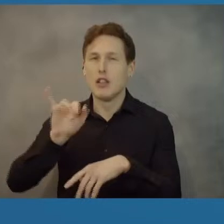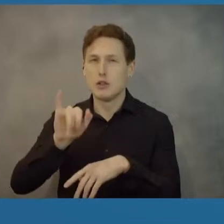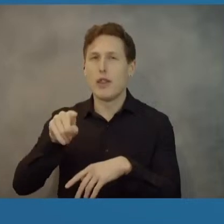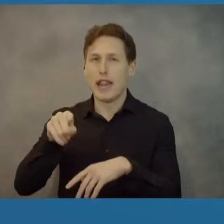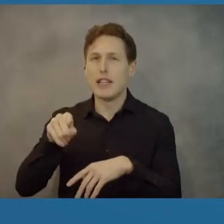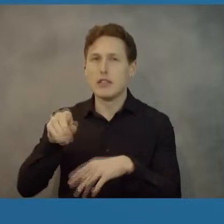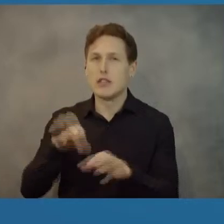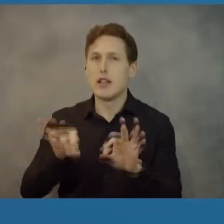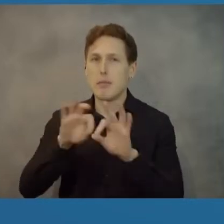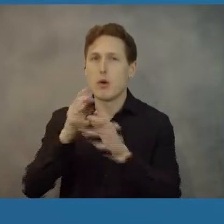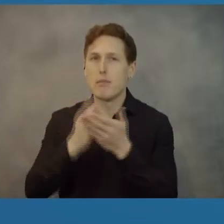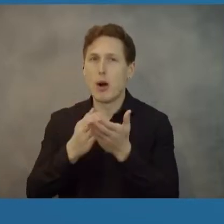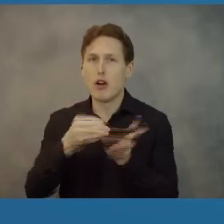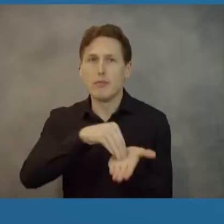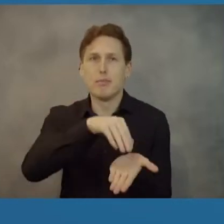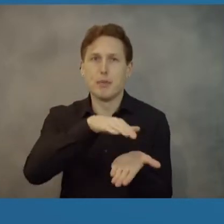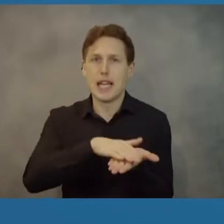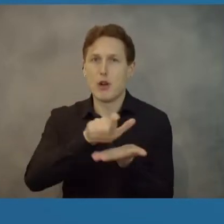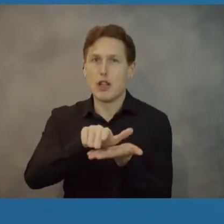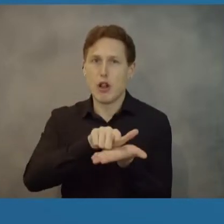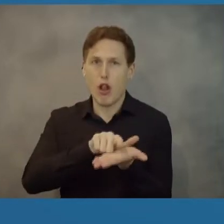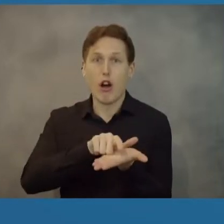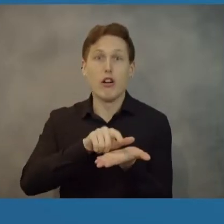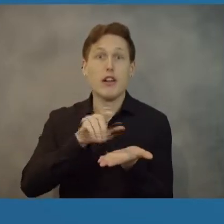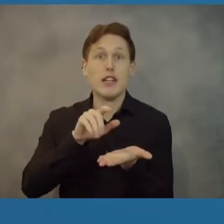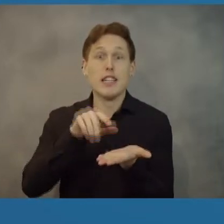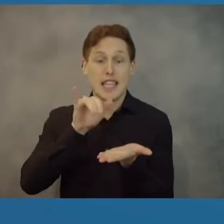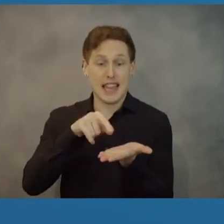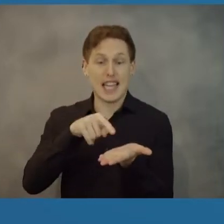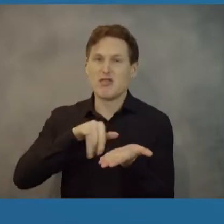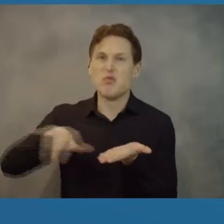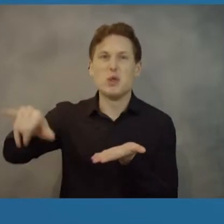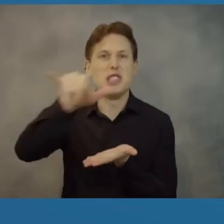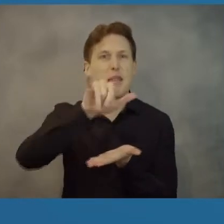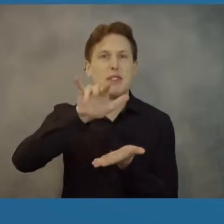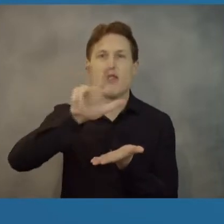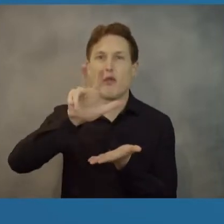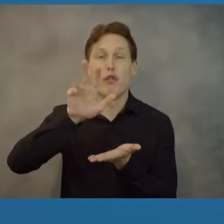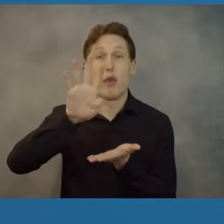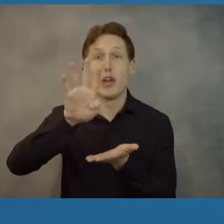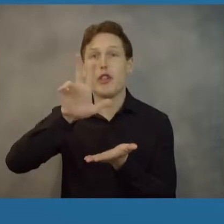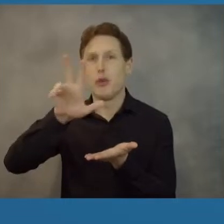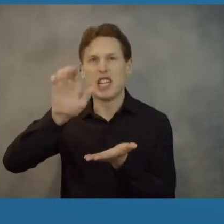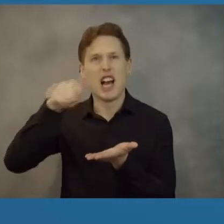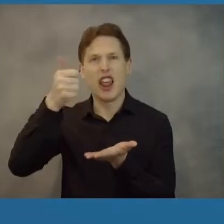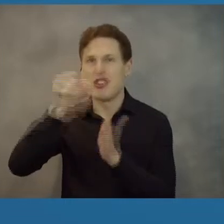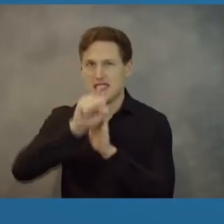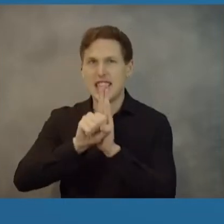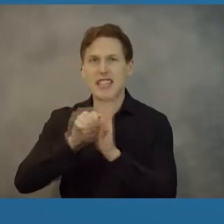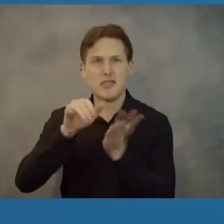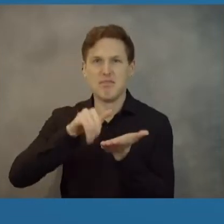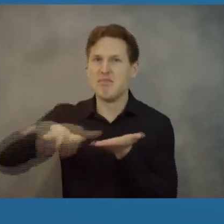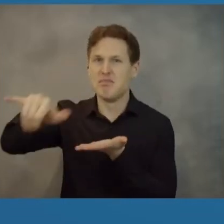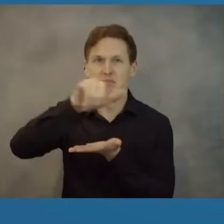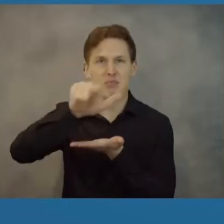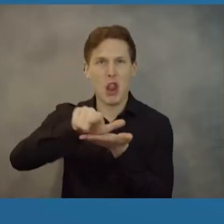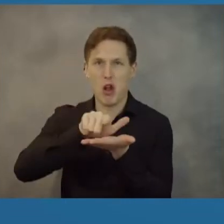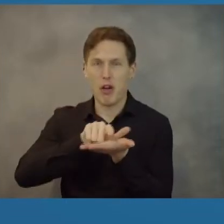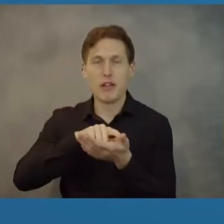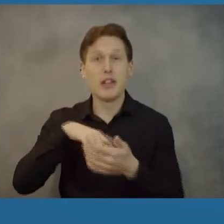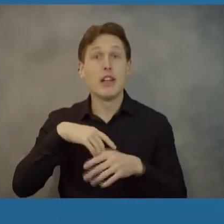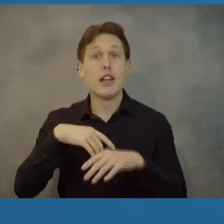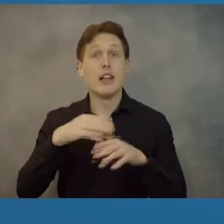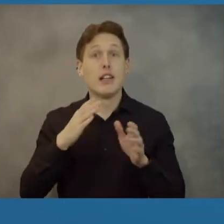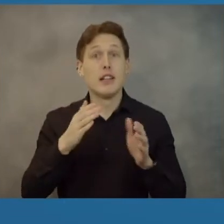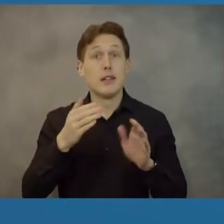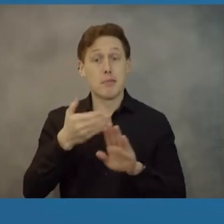in the law, and that aligns New York with 43 other states. In addition, even prior to this budget, the